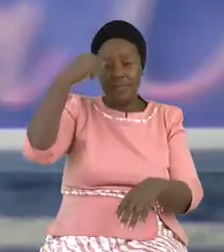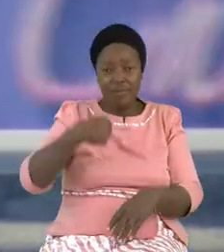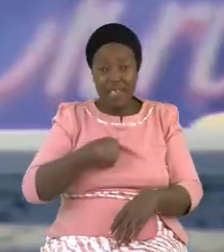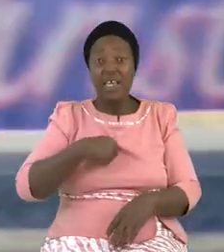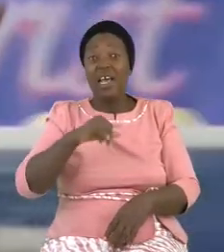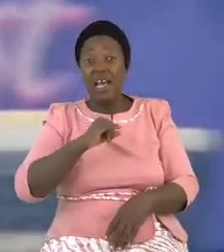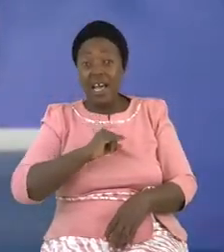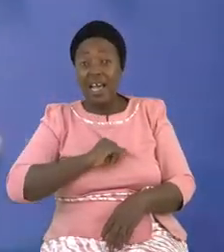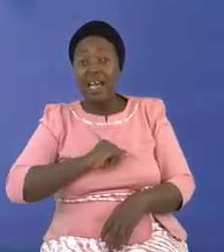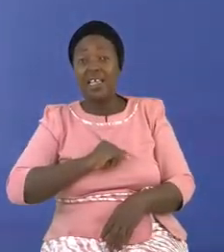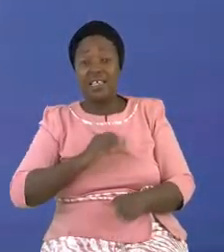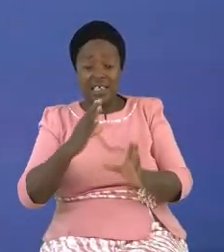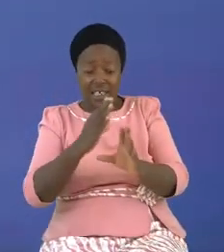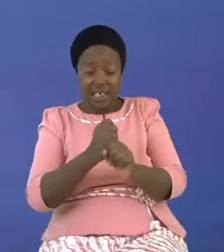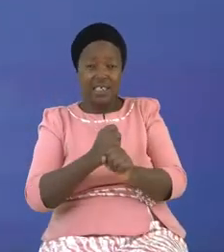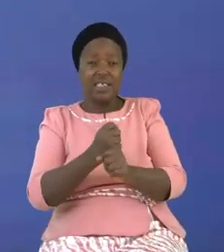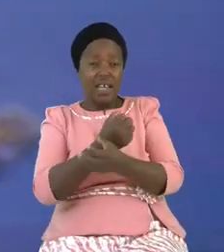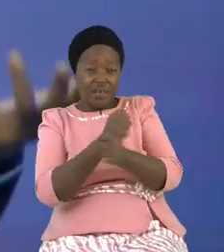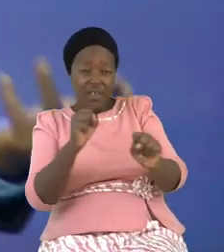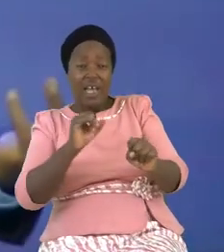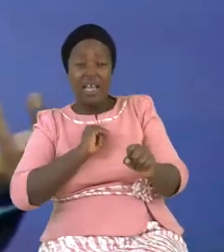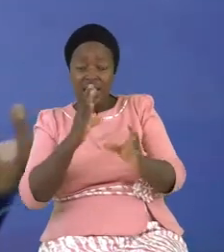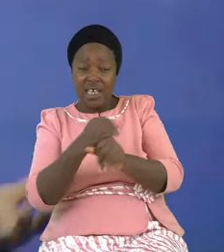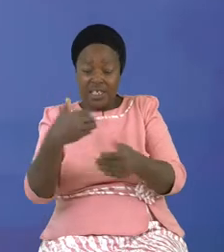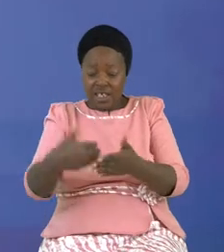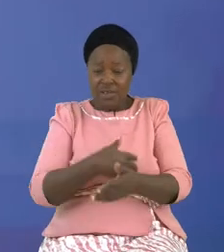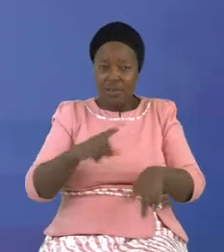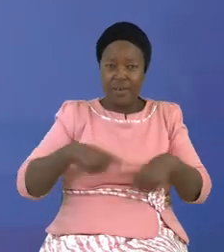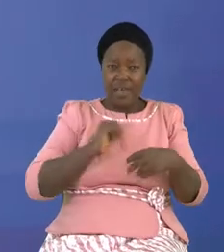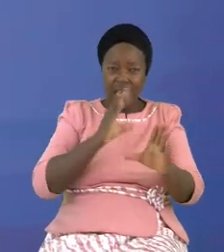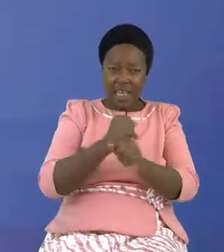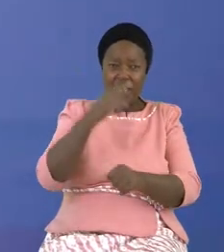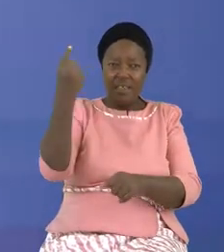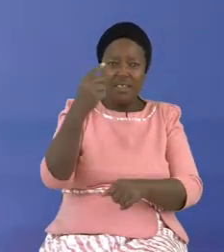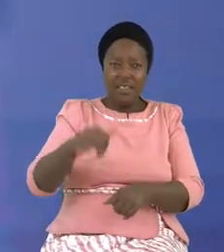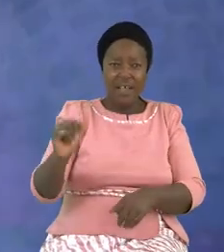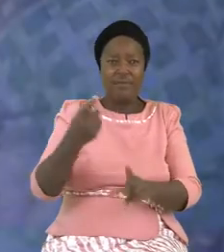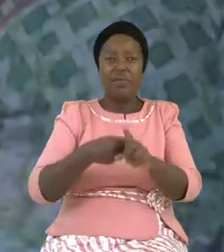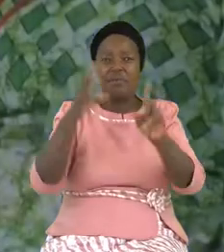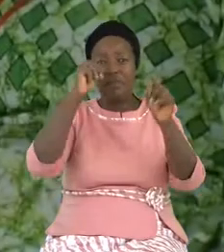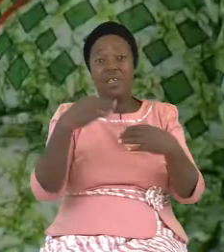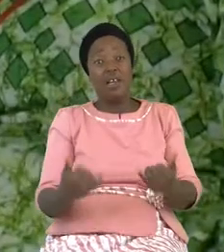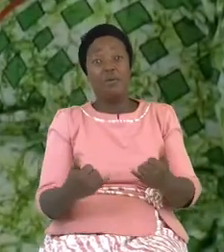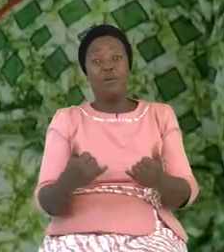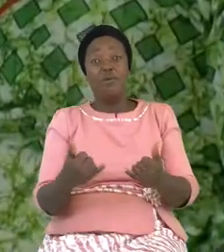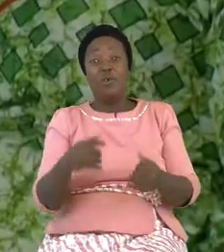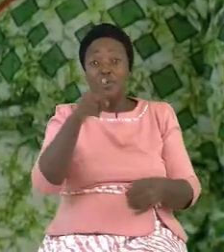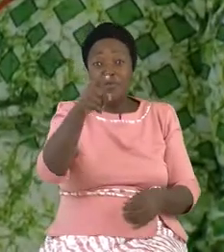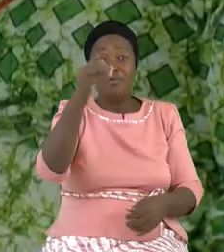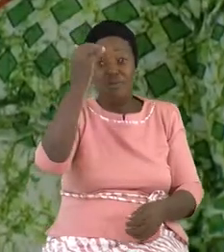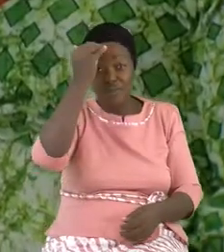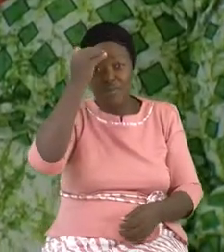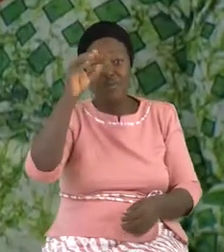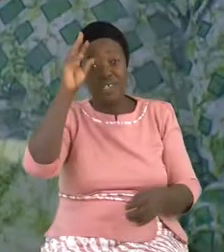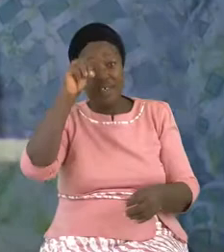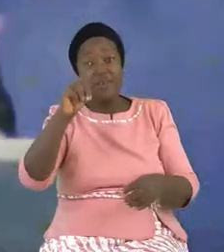get salvation. I get new life. I get eternal life from him. Now you know him. He is